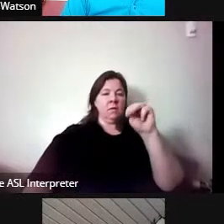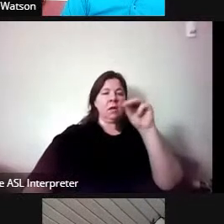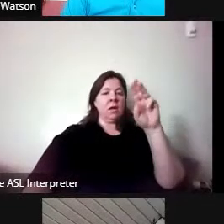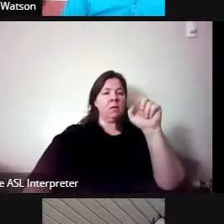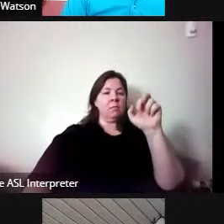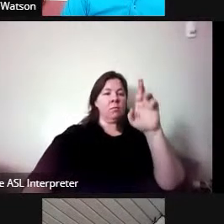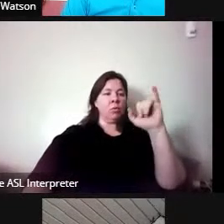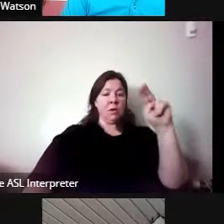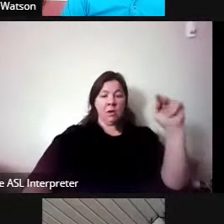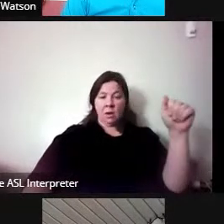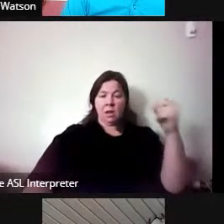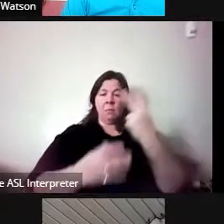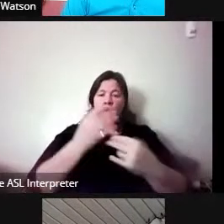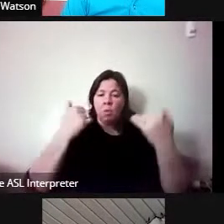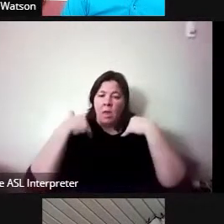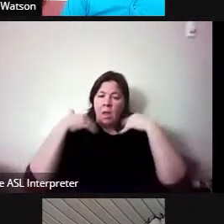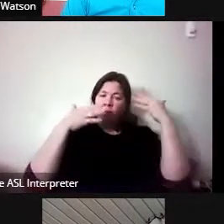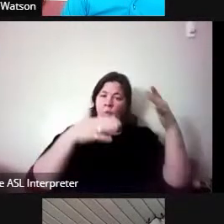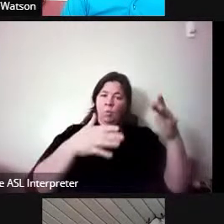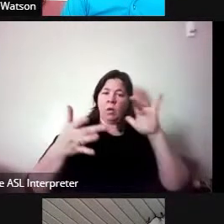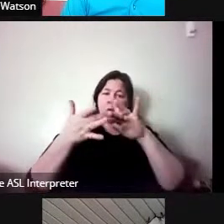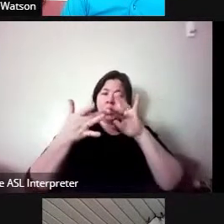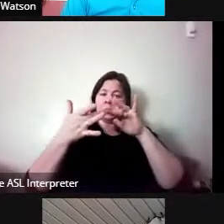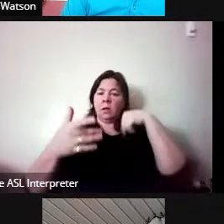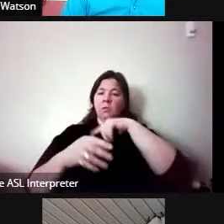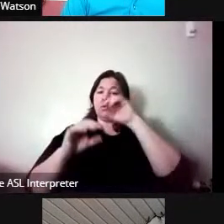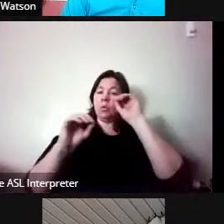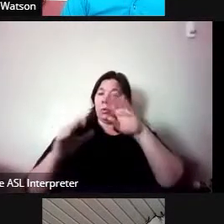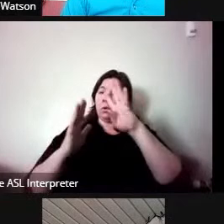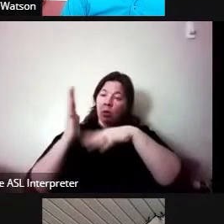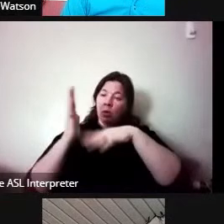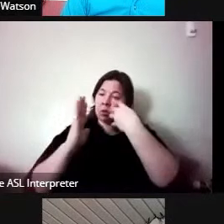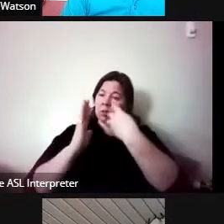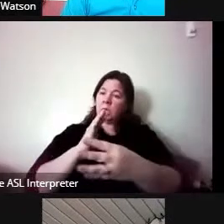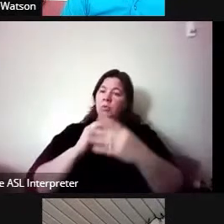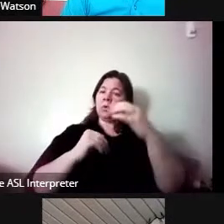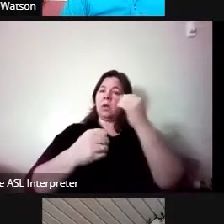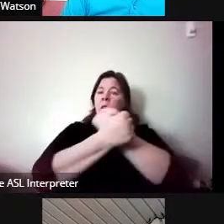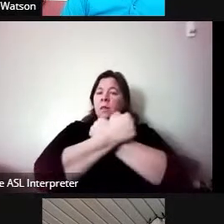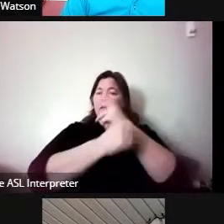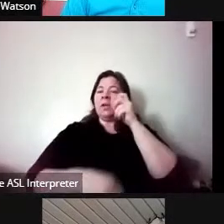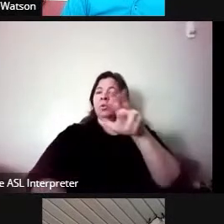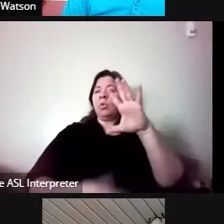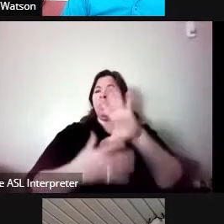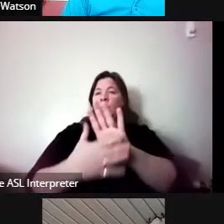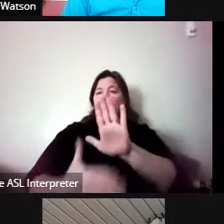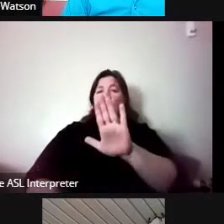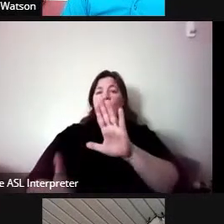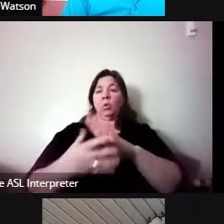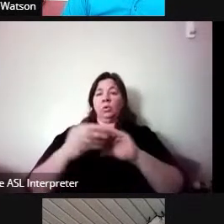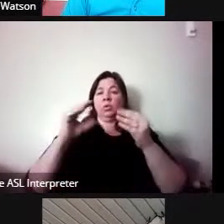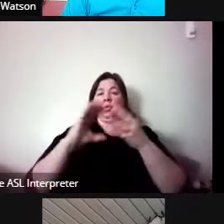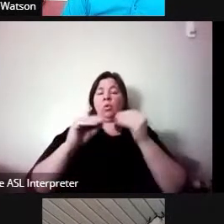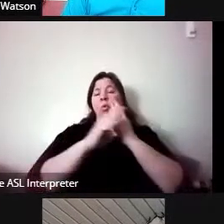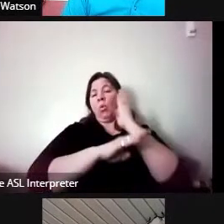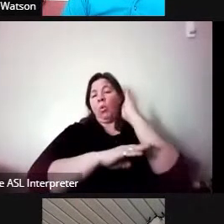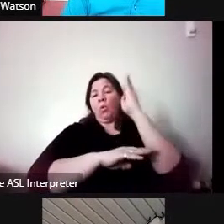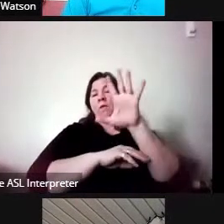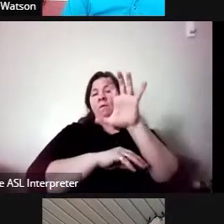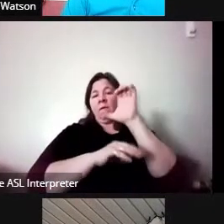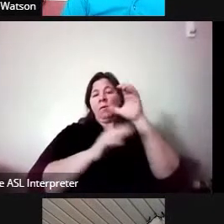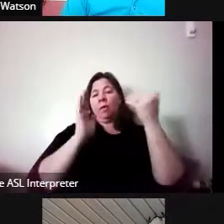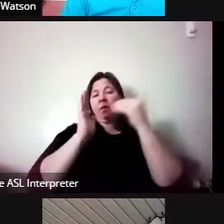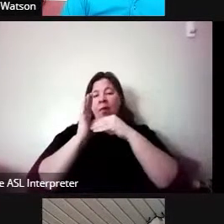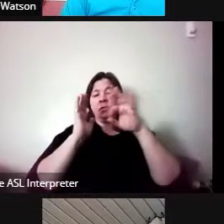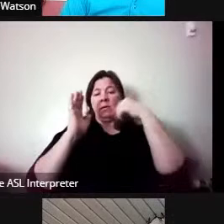us, please reach out and we will put you on a schedule. We love to hear your story, and I'm very sure over 500,000 of us out